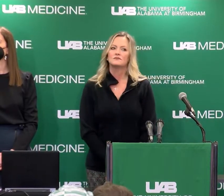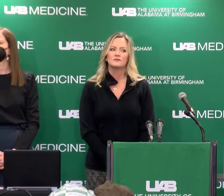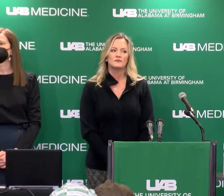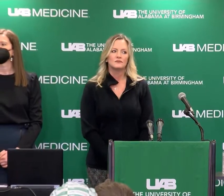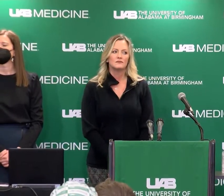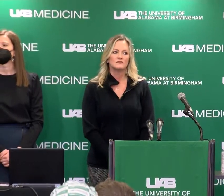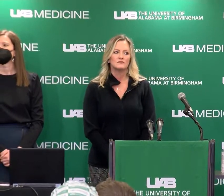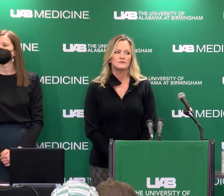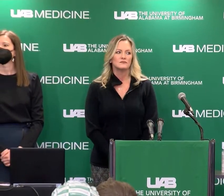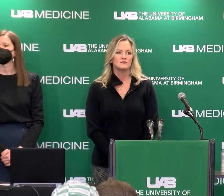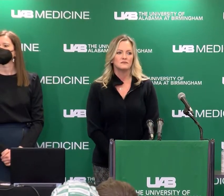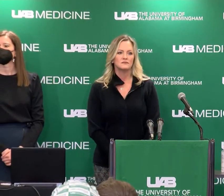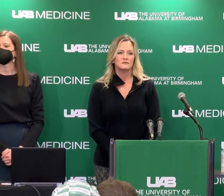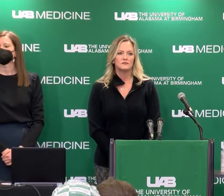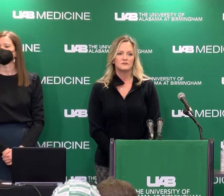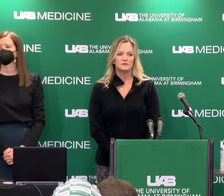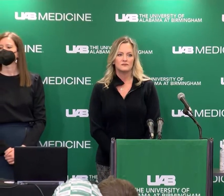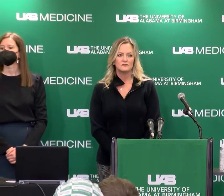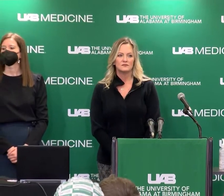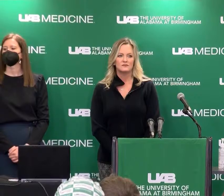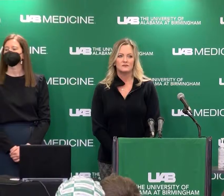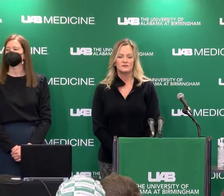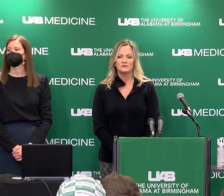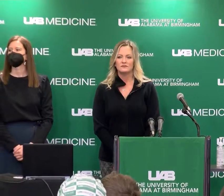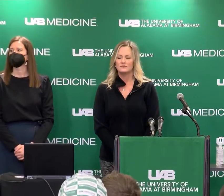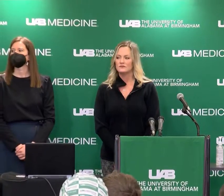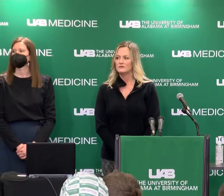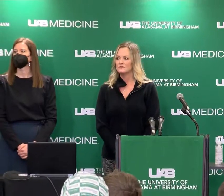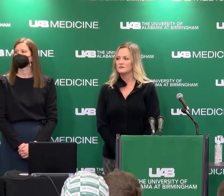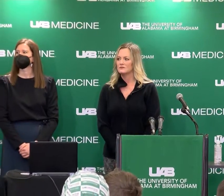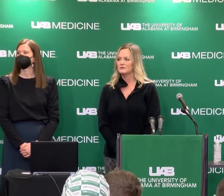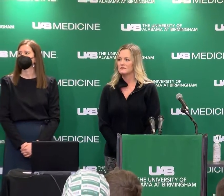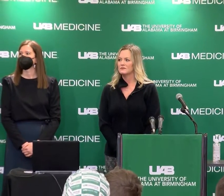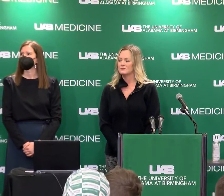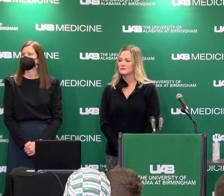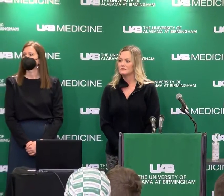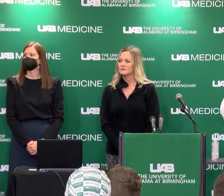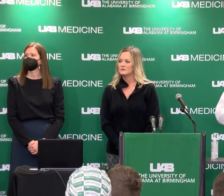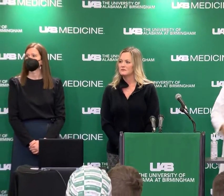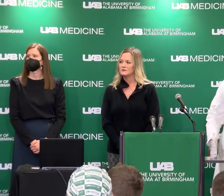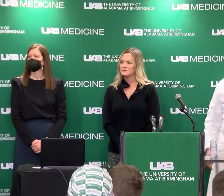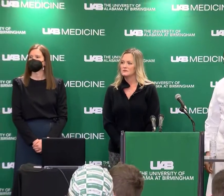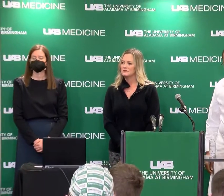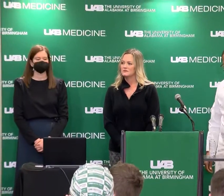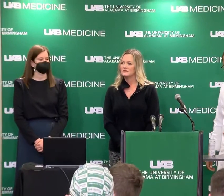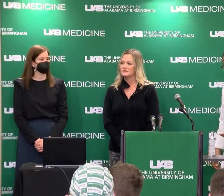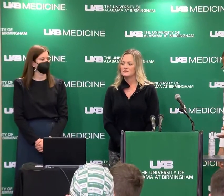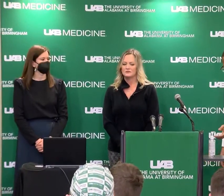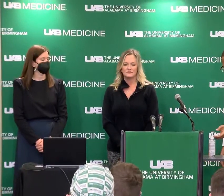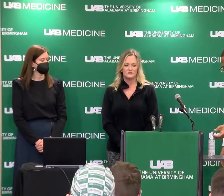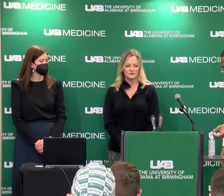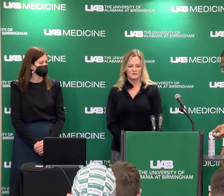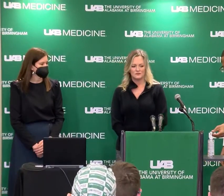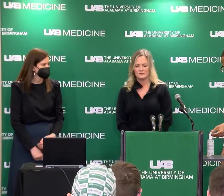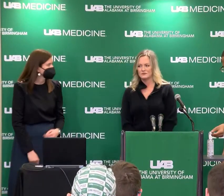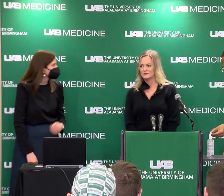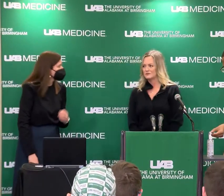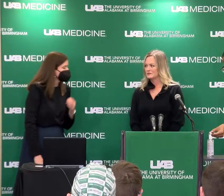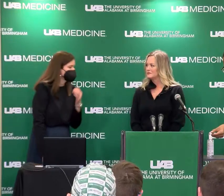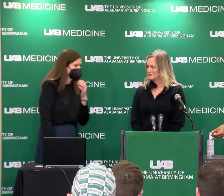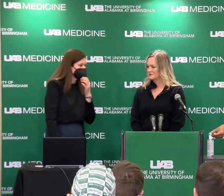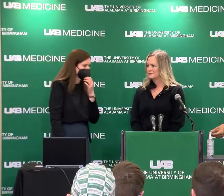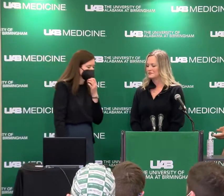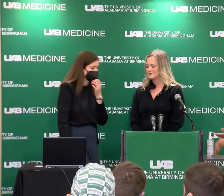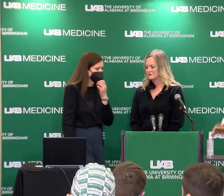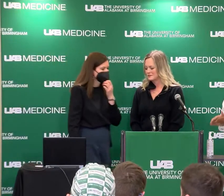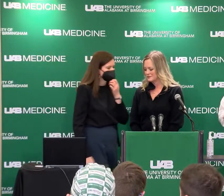we will open. The first question is from Francis Sellers with the Washington Post. I think, Dr. Locke, this will be for you. Can you comment more